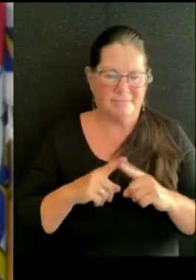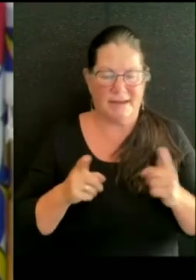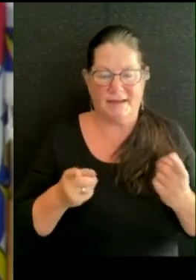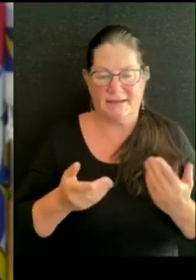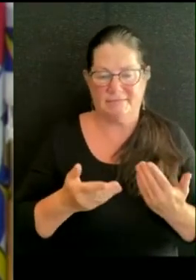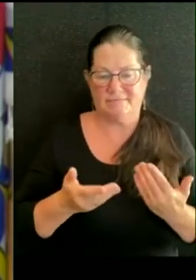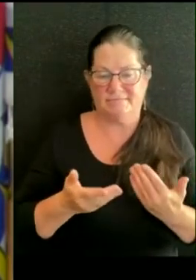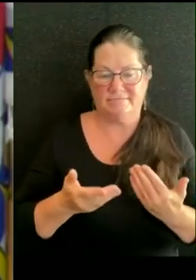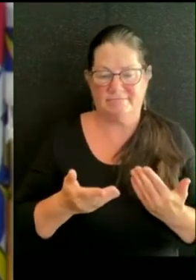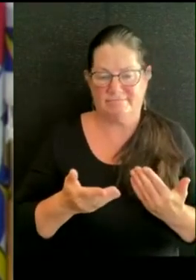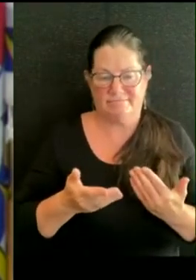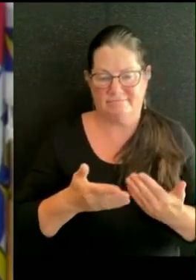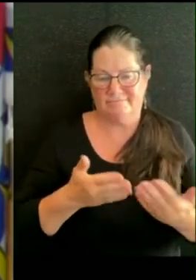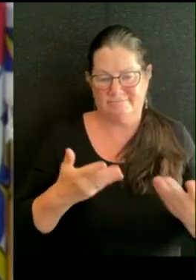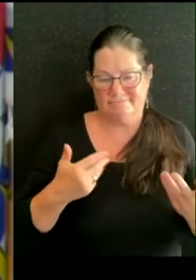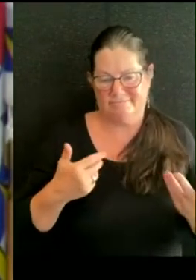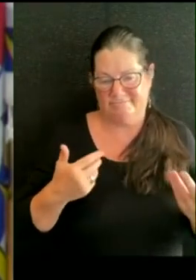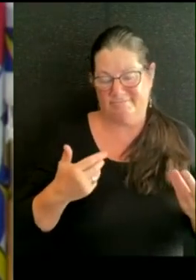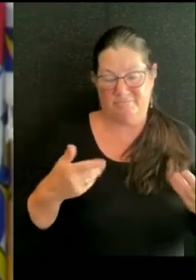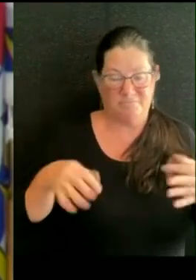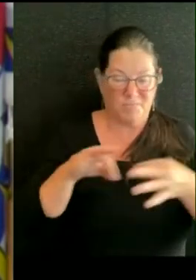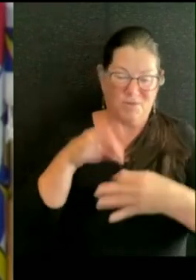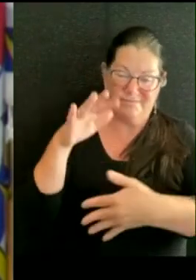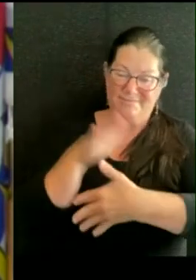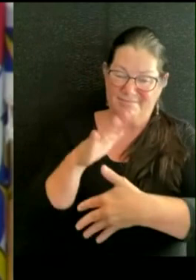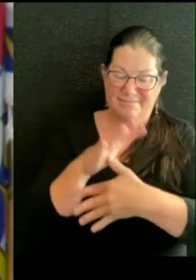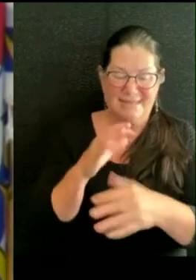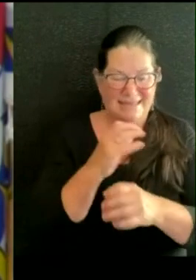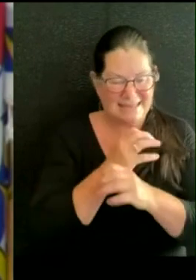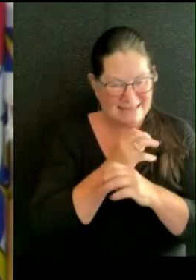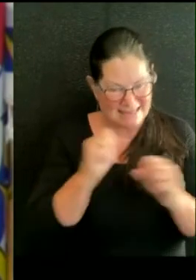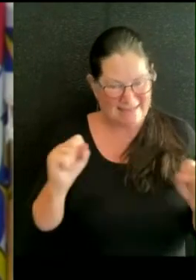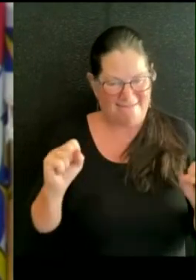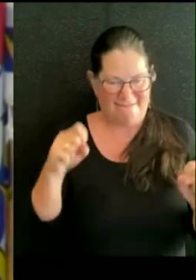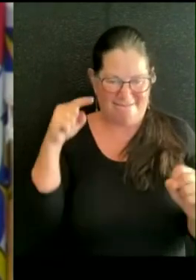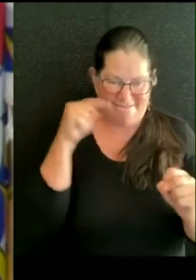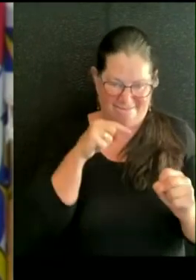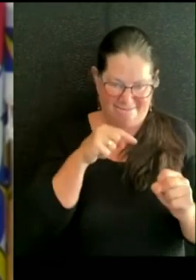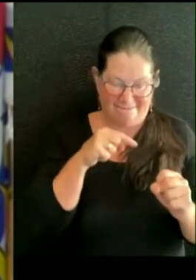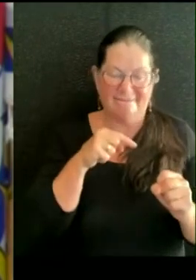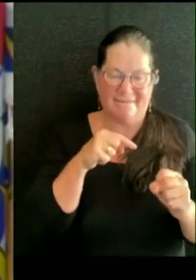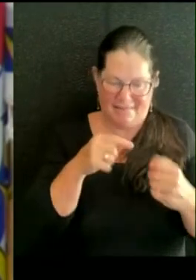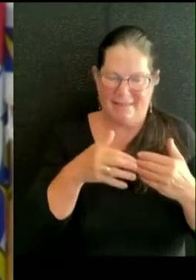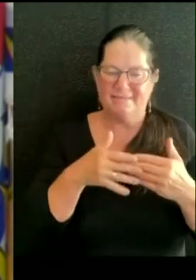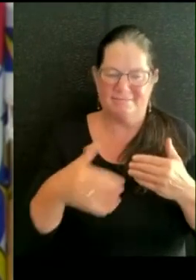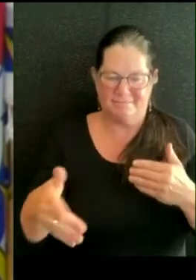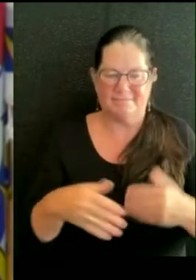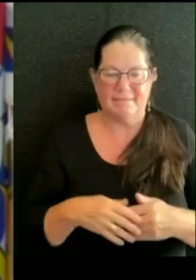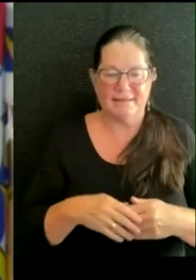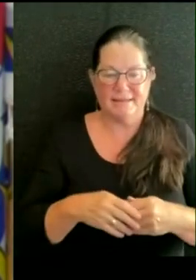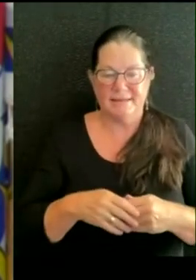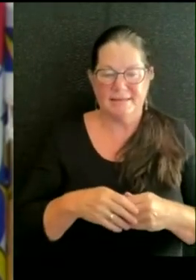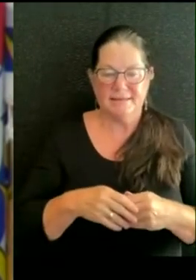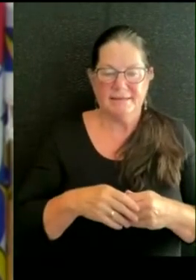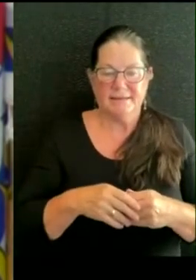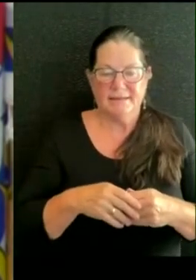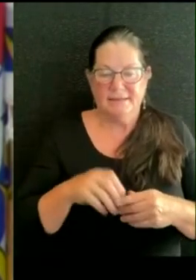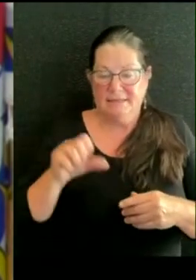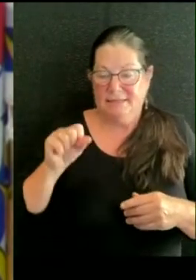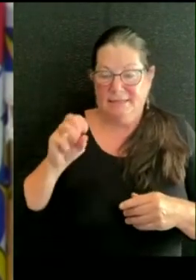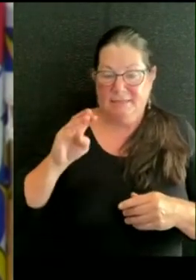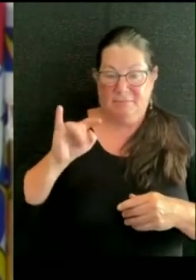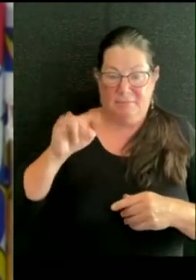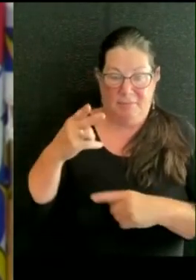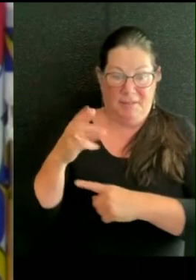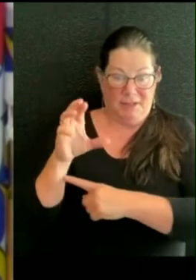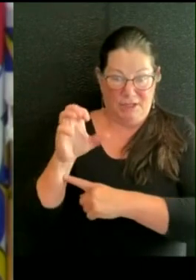soon as it's safe. I want to speak specifically to a couple neighborhoods. Firstly, the Smith Creek area. You heard